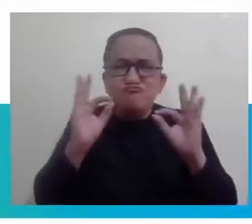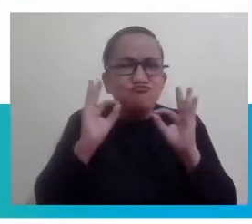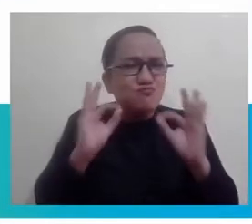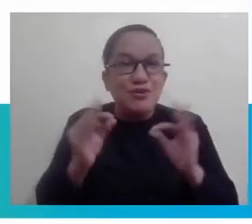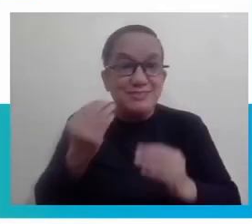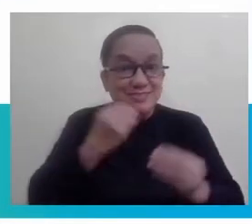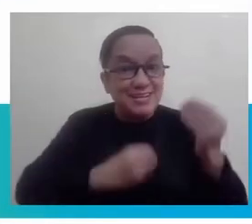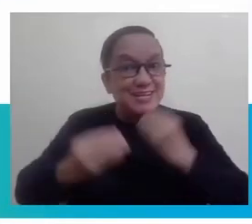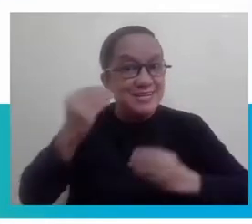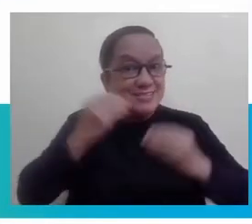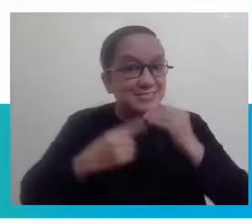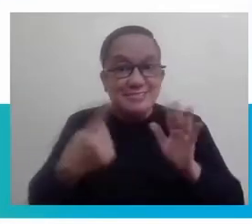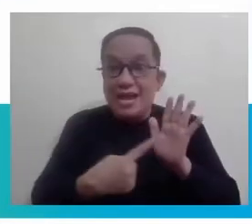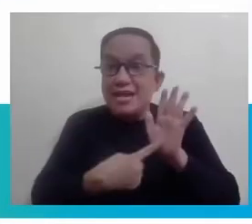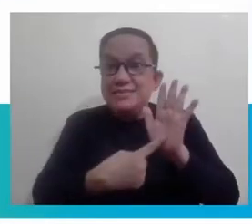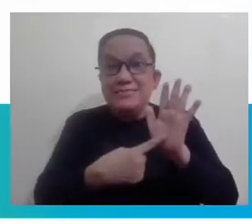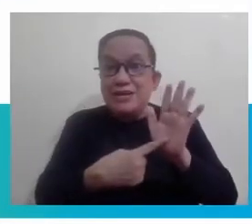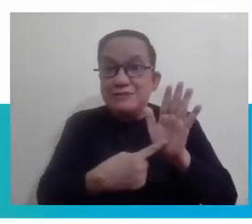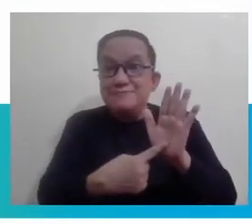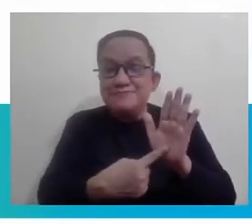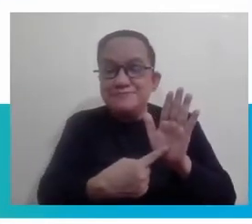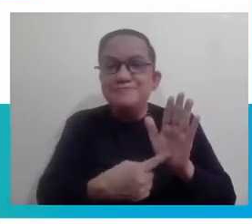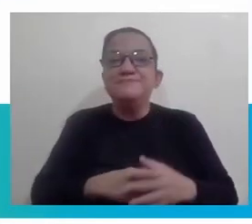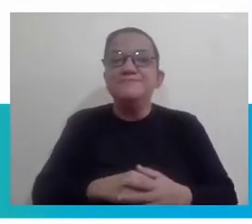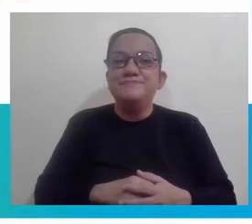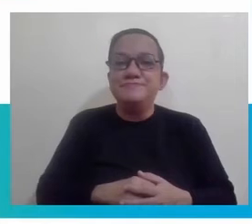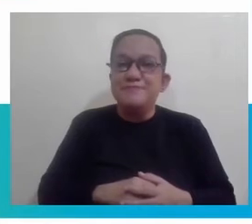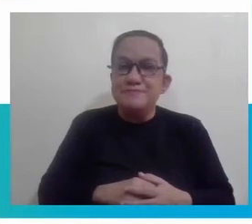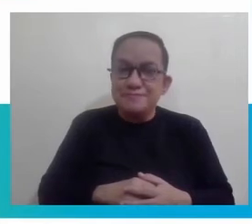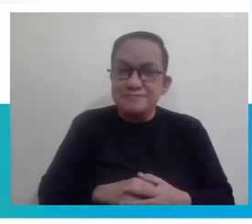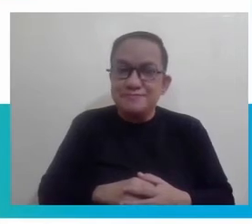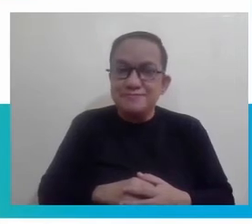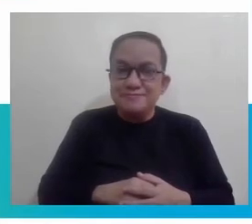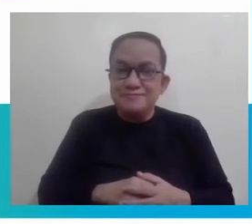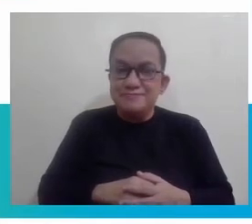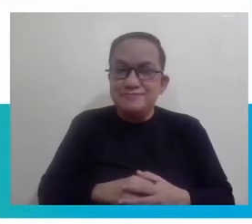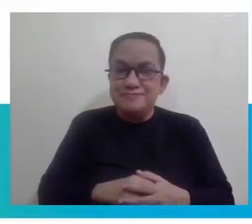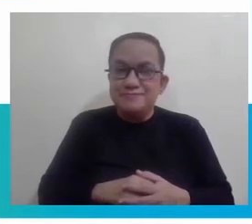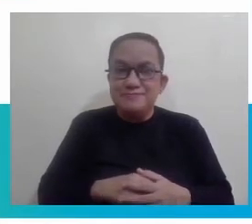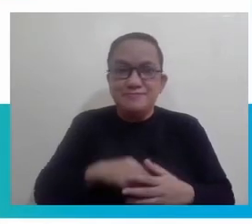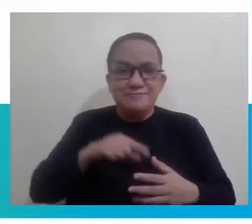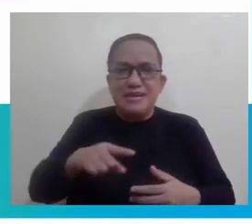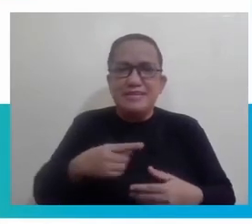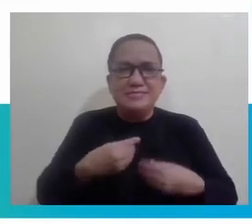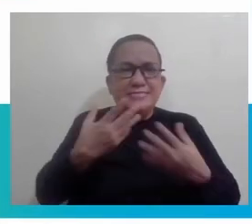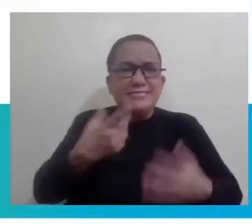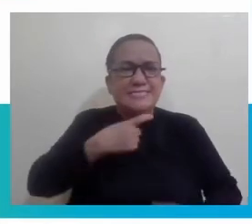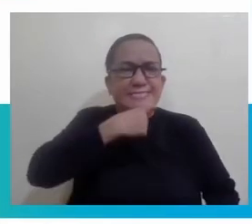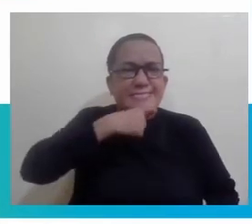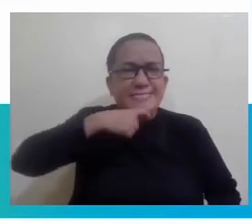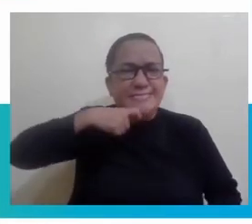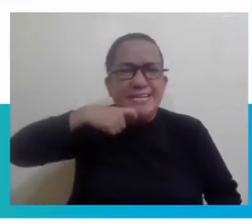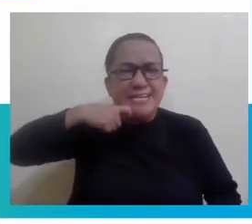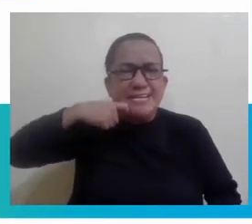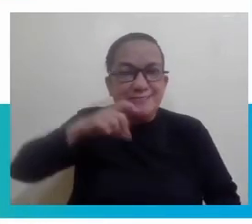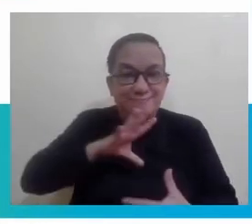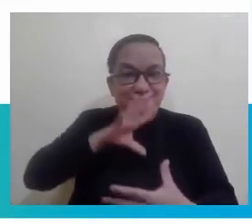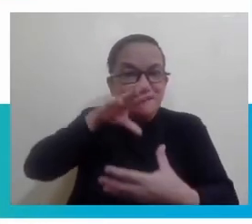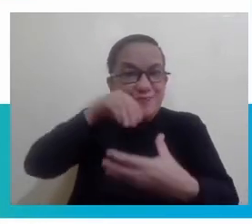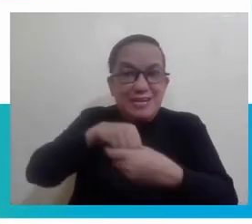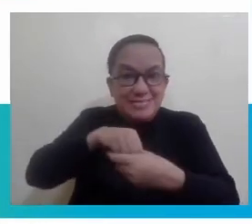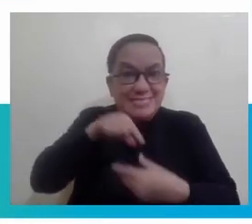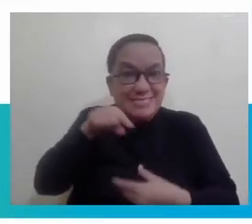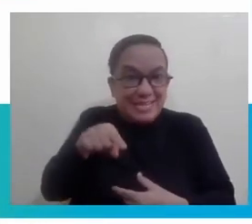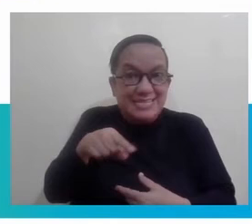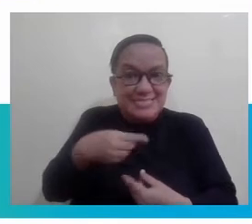in the state of Odisha in India, where dried fish products are being included in feeding